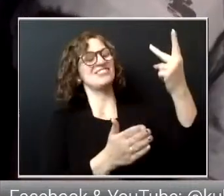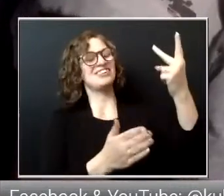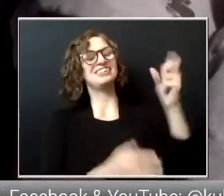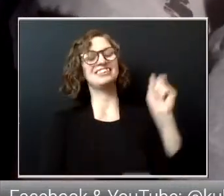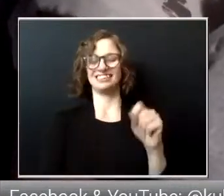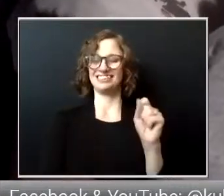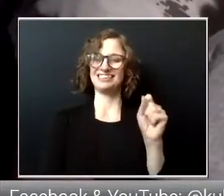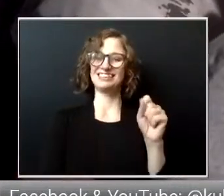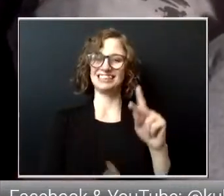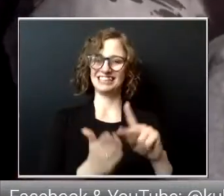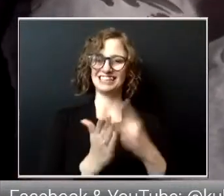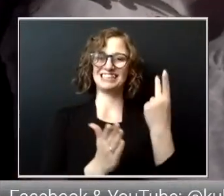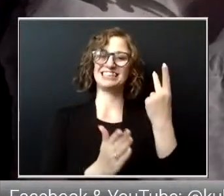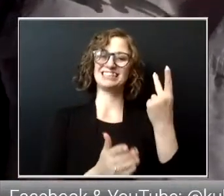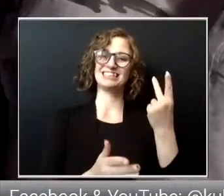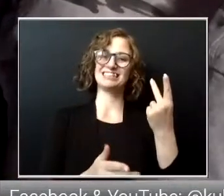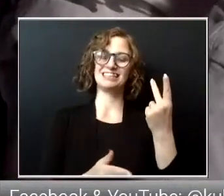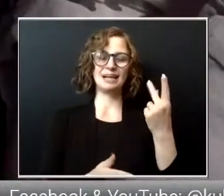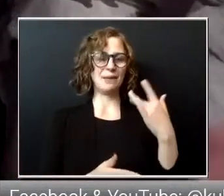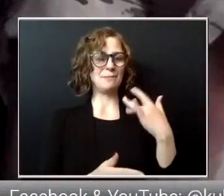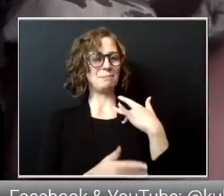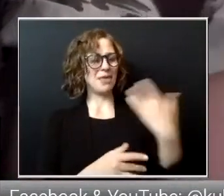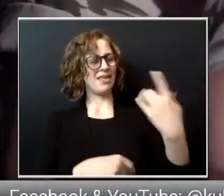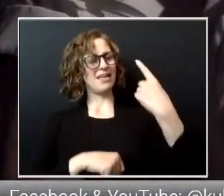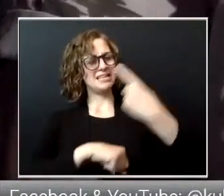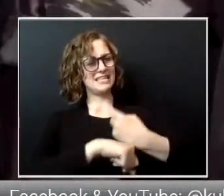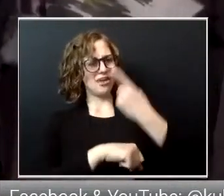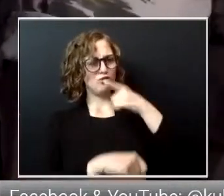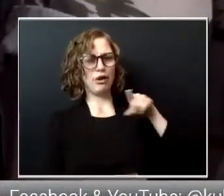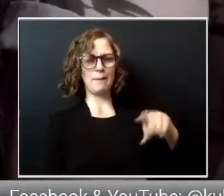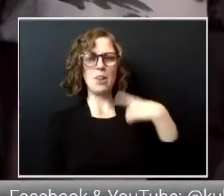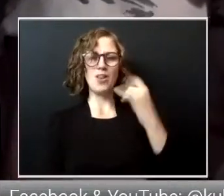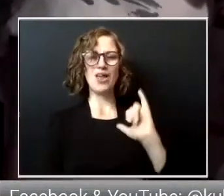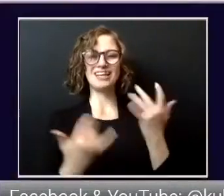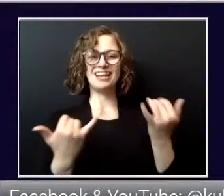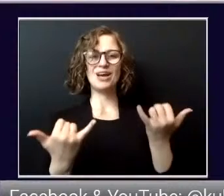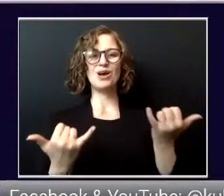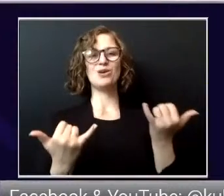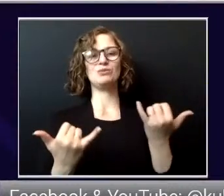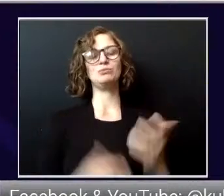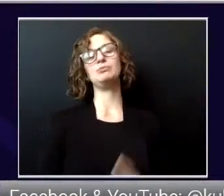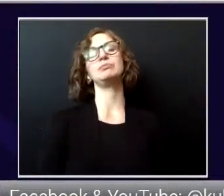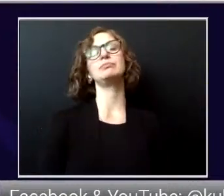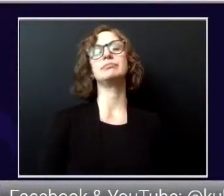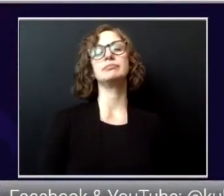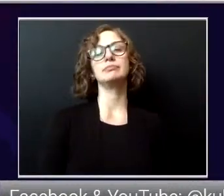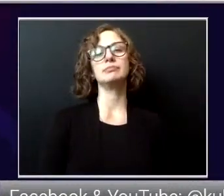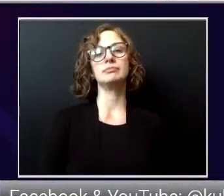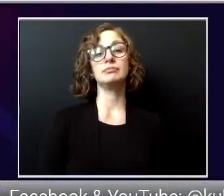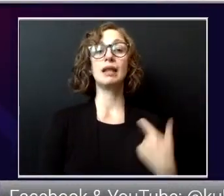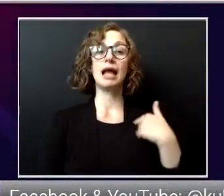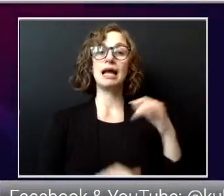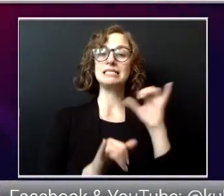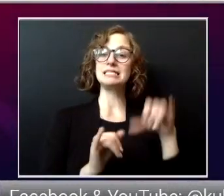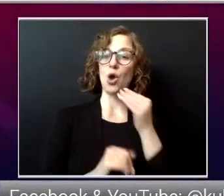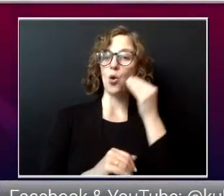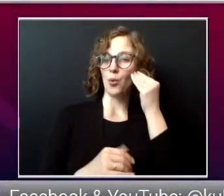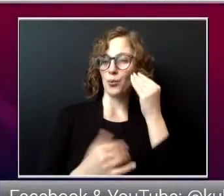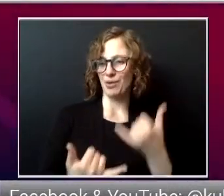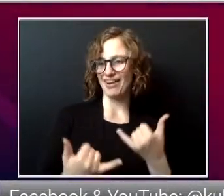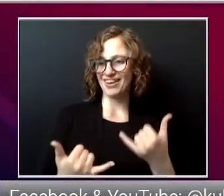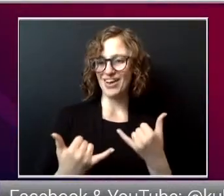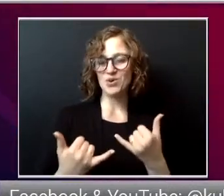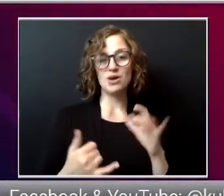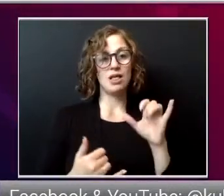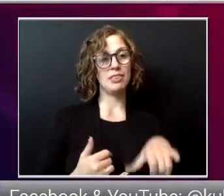Yep. What does a typical day look like for Archie now? Well, I stay home with him right now, which has been